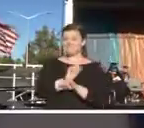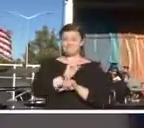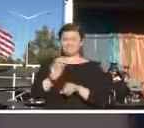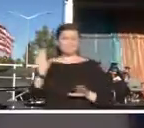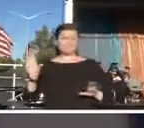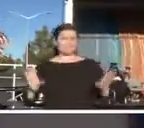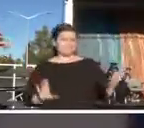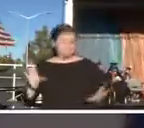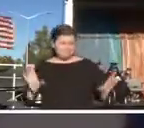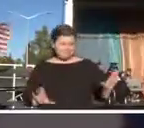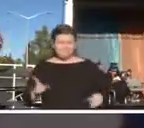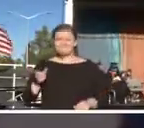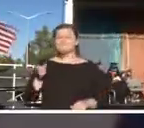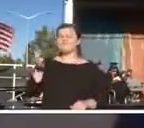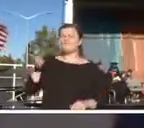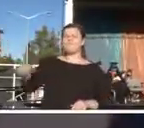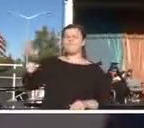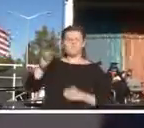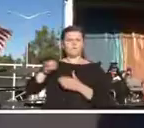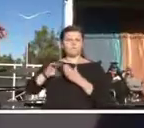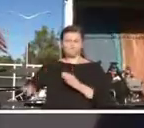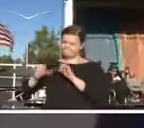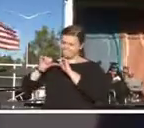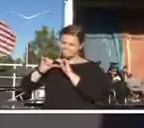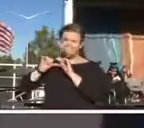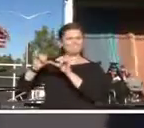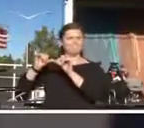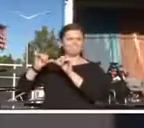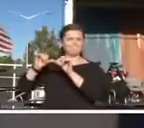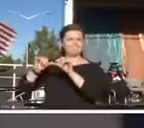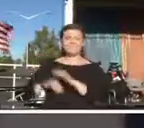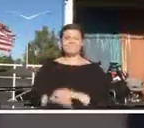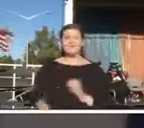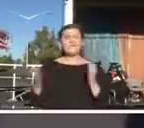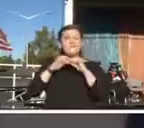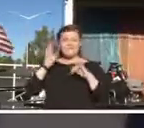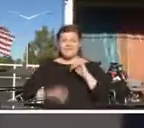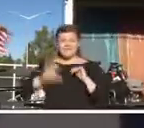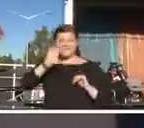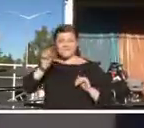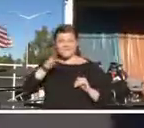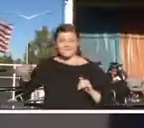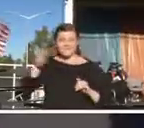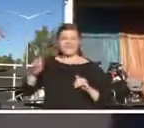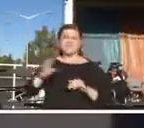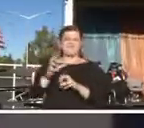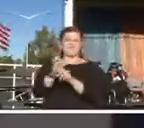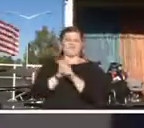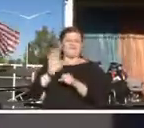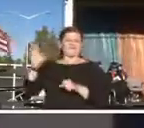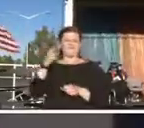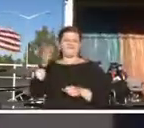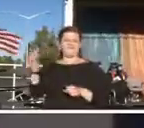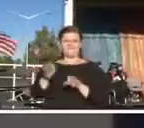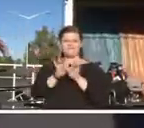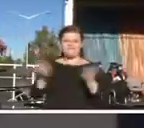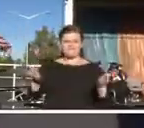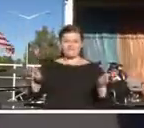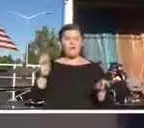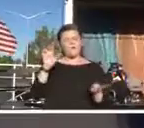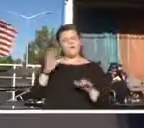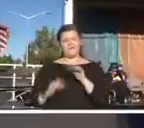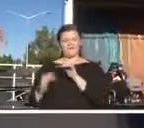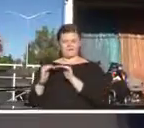that they are, these students kept going, and more than 50 of them are earning their high school diploma or